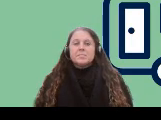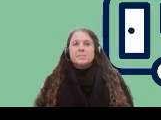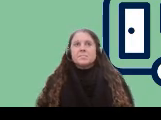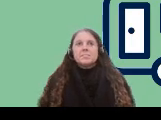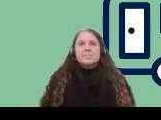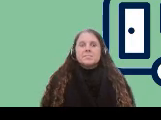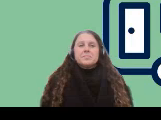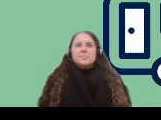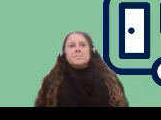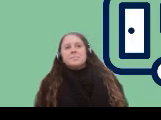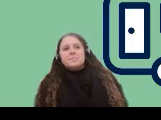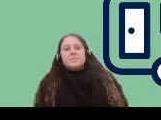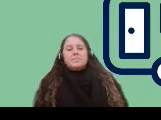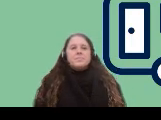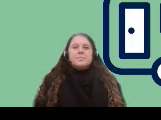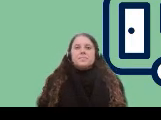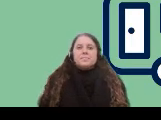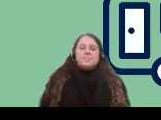Select Submit.